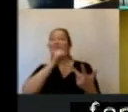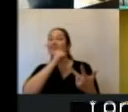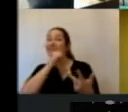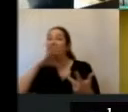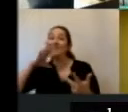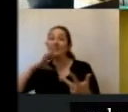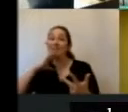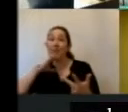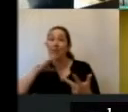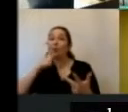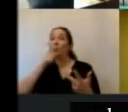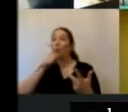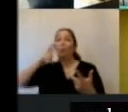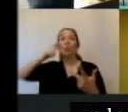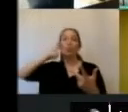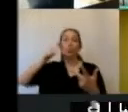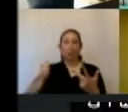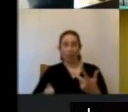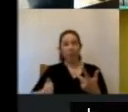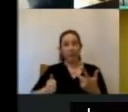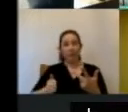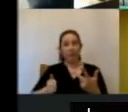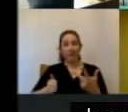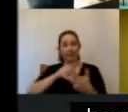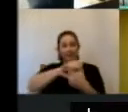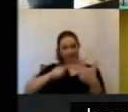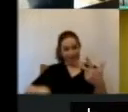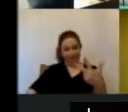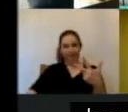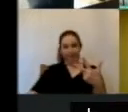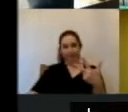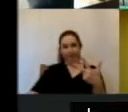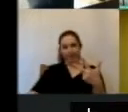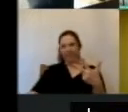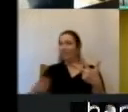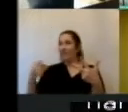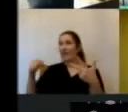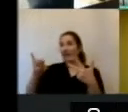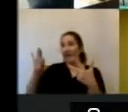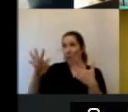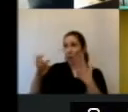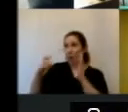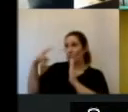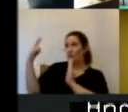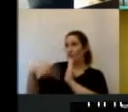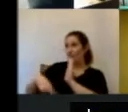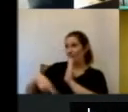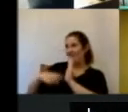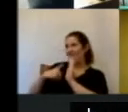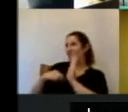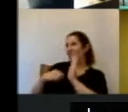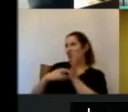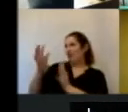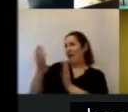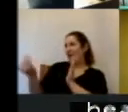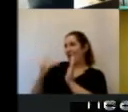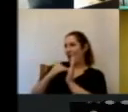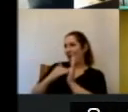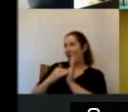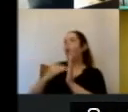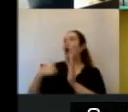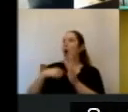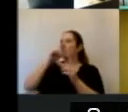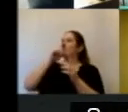the really good thing about disability accessibility changes that are made, is that people don't realize it, but they help